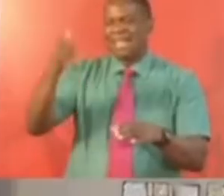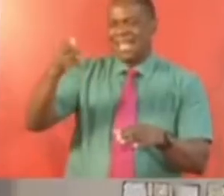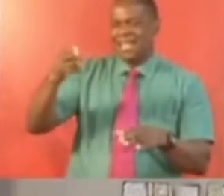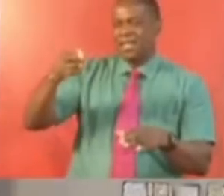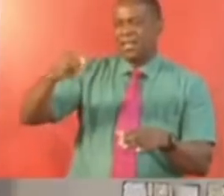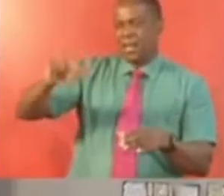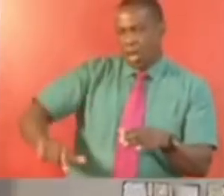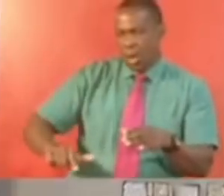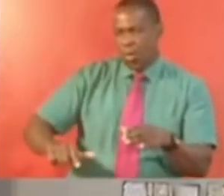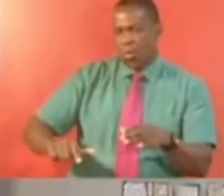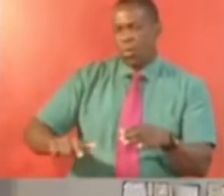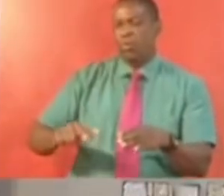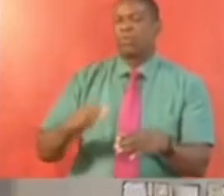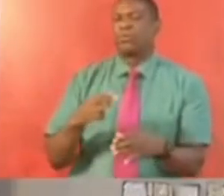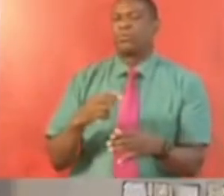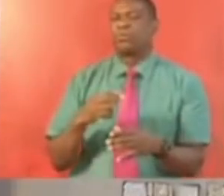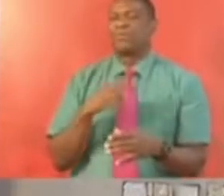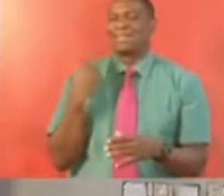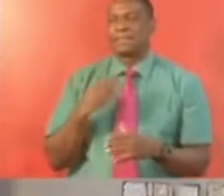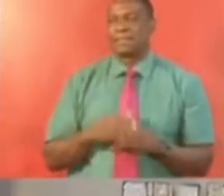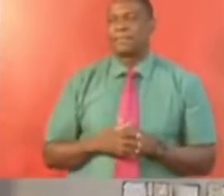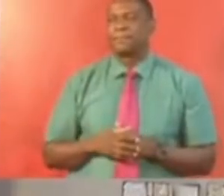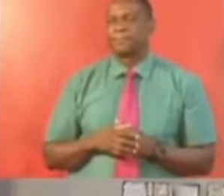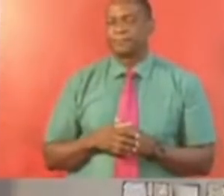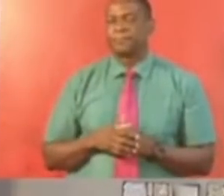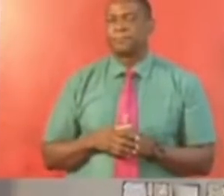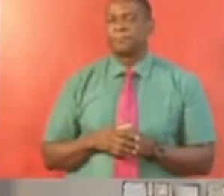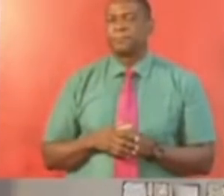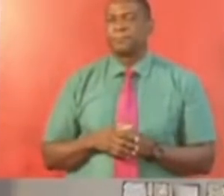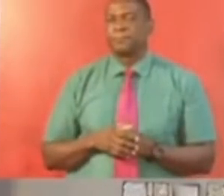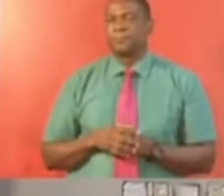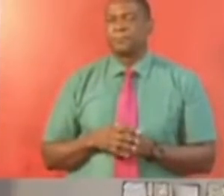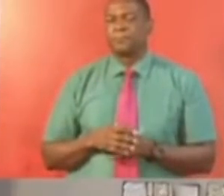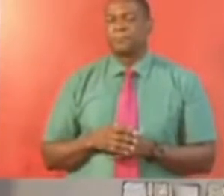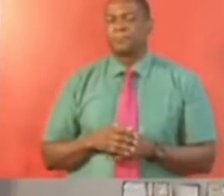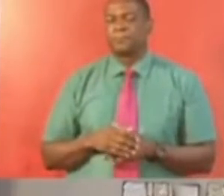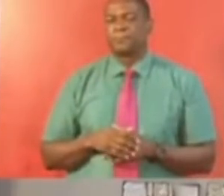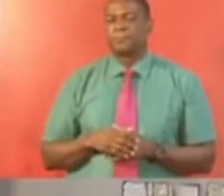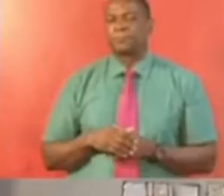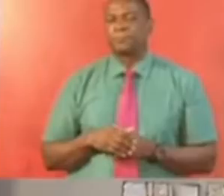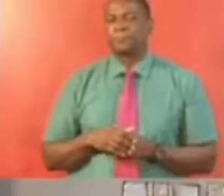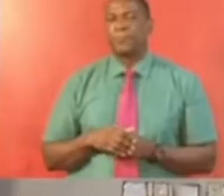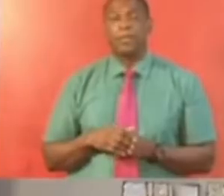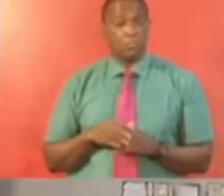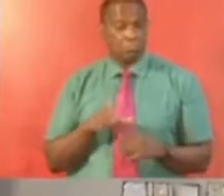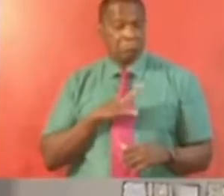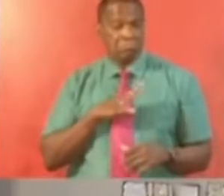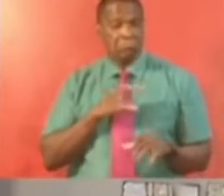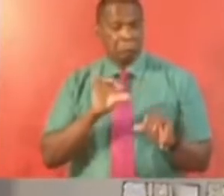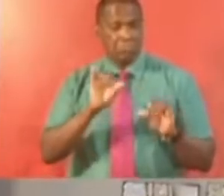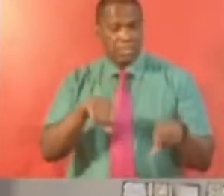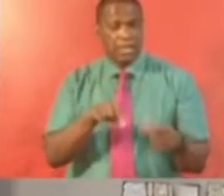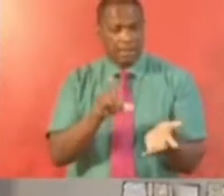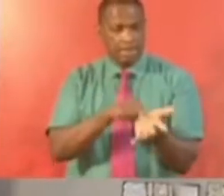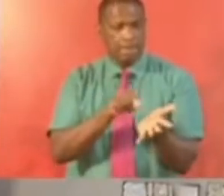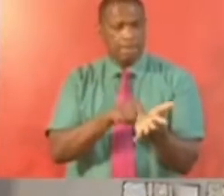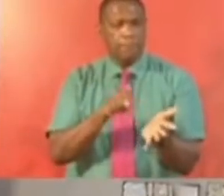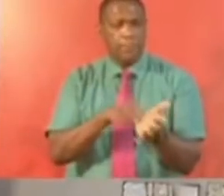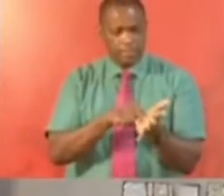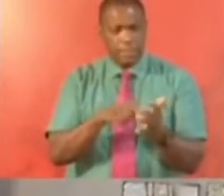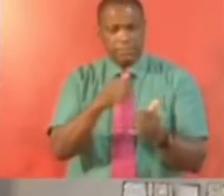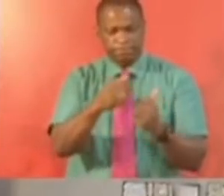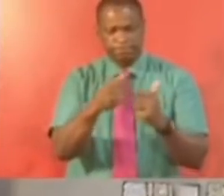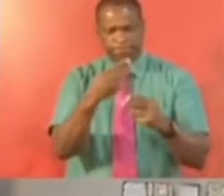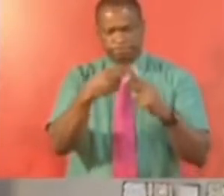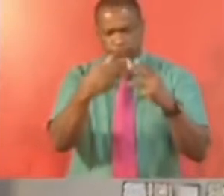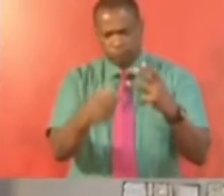Ministry of Health, the classification of the high and medium risk countries versus the low risk countries. But I'm stating here very, very openly, it's going to